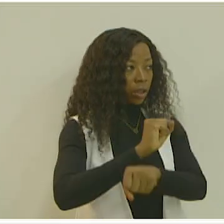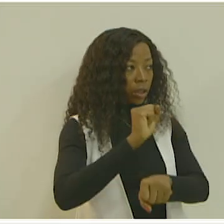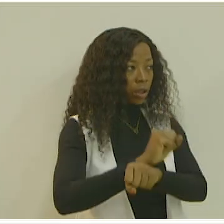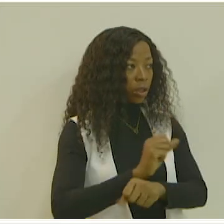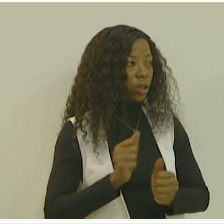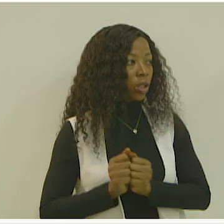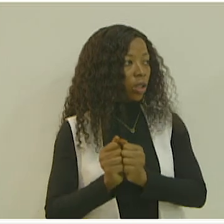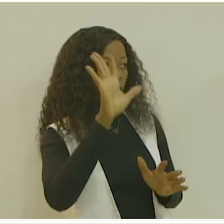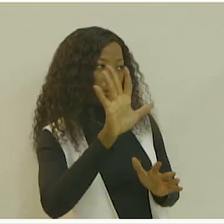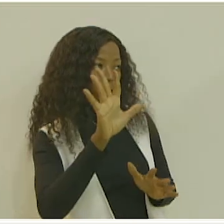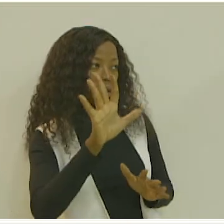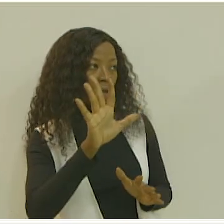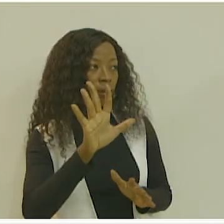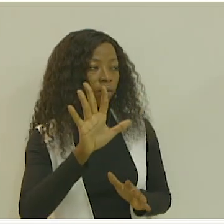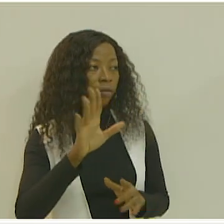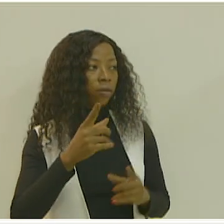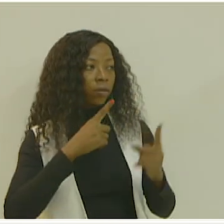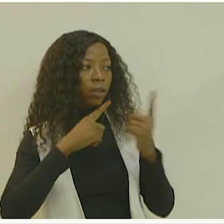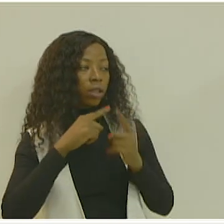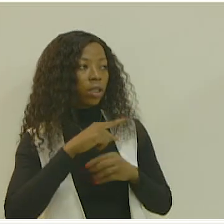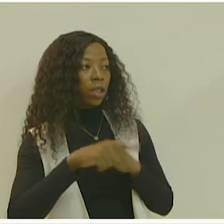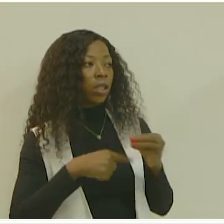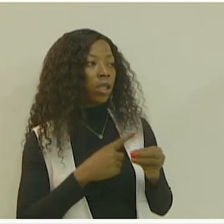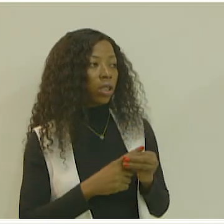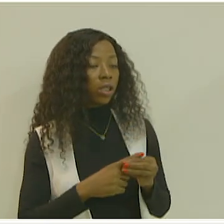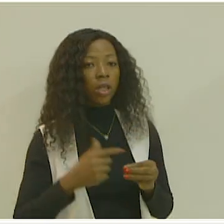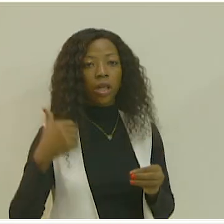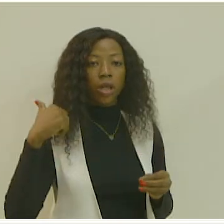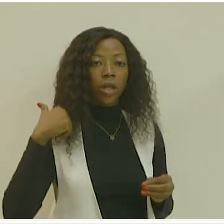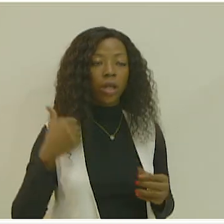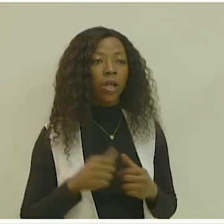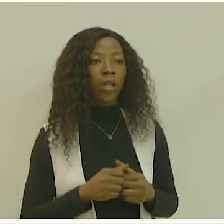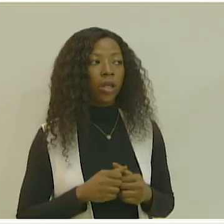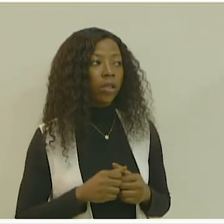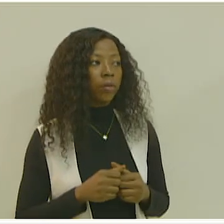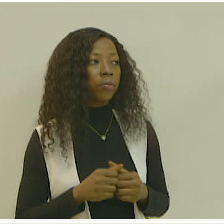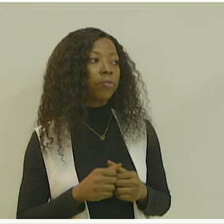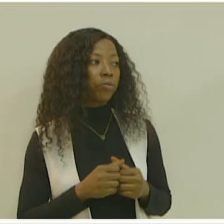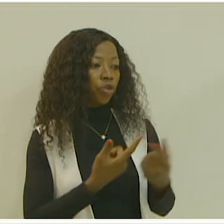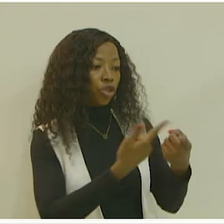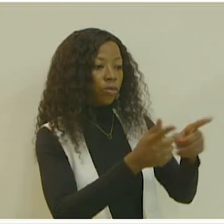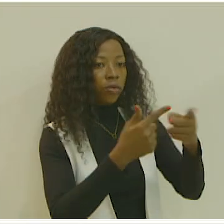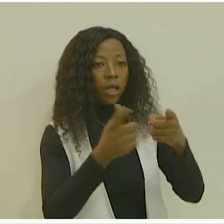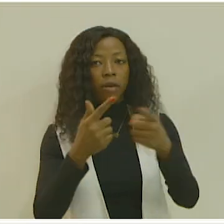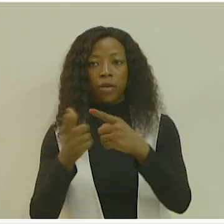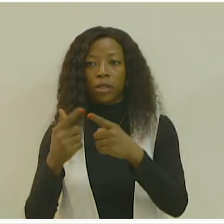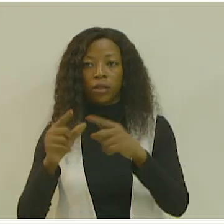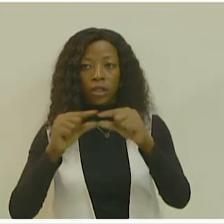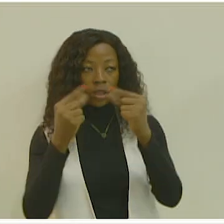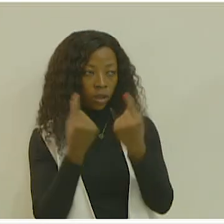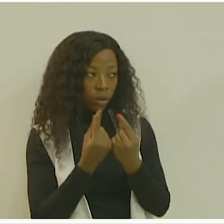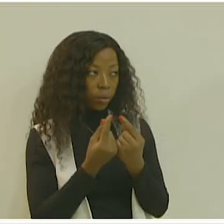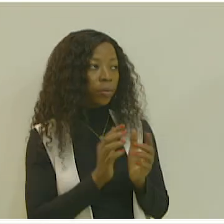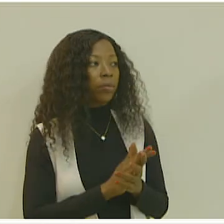state institutions. There is also provision for inter-party dialogue between the APC,